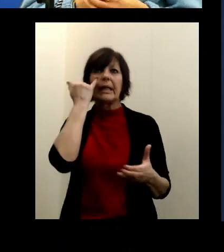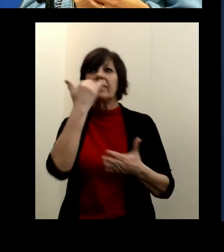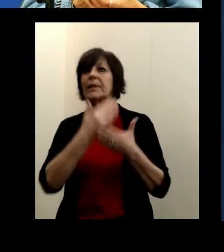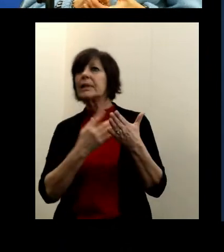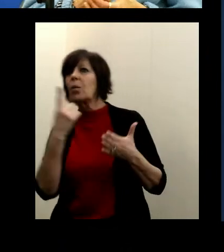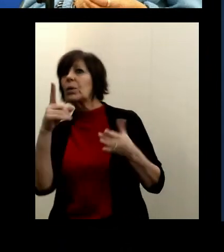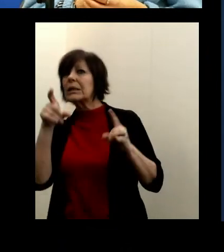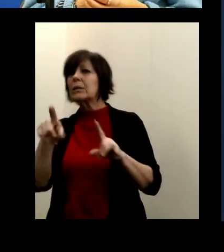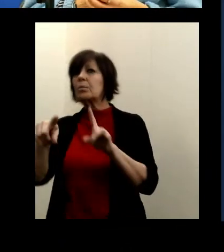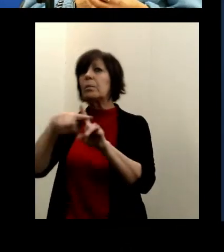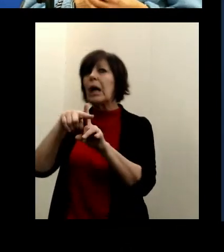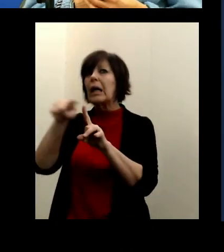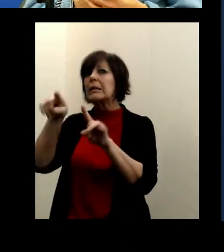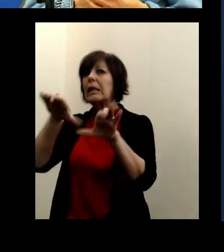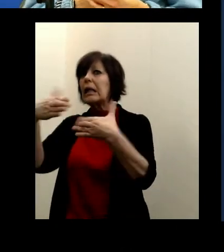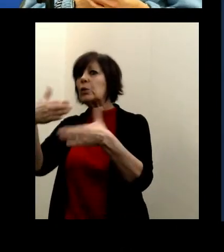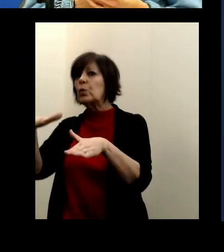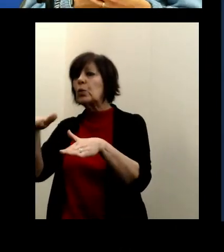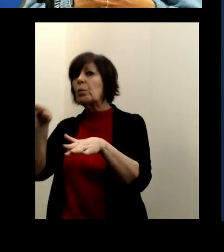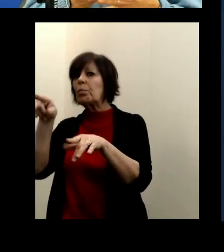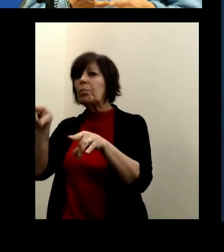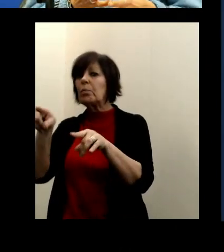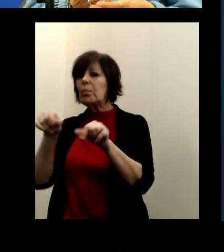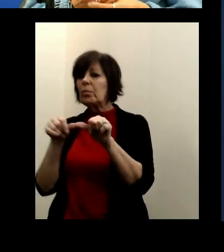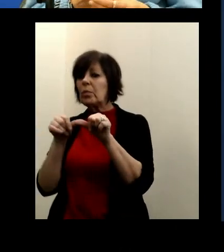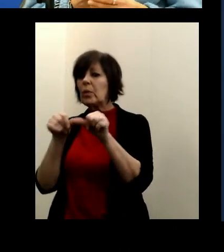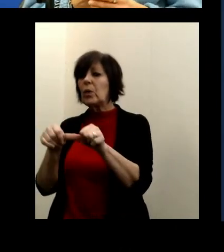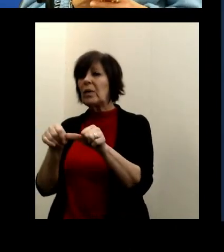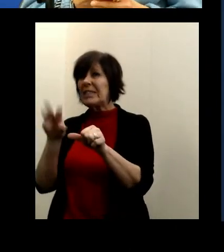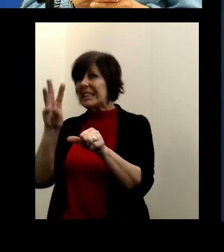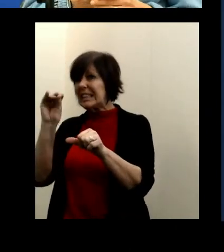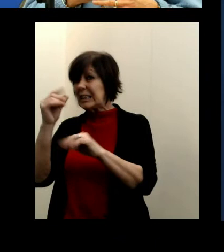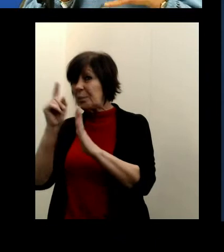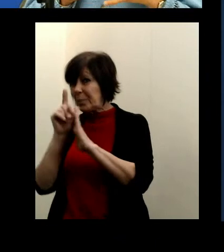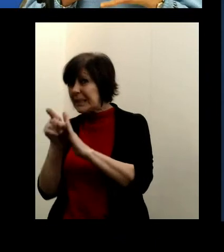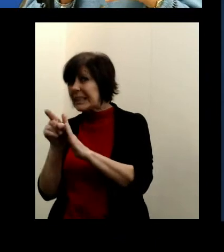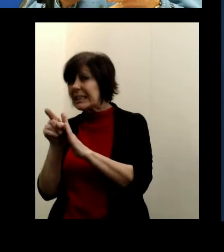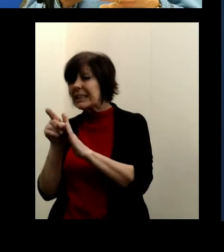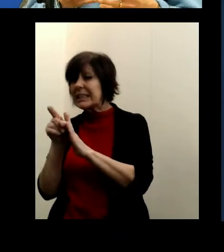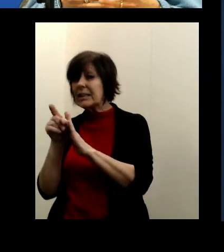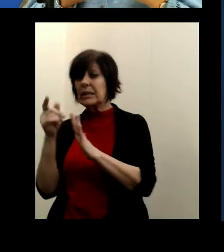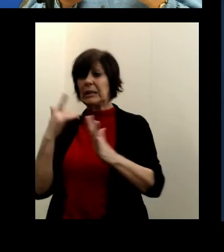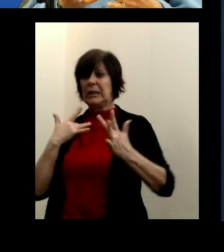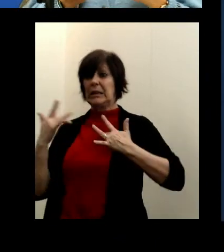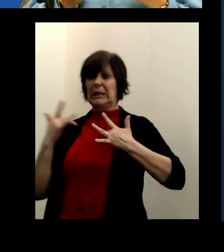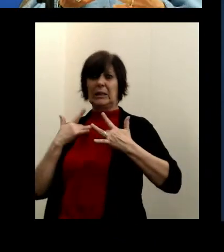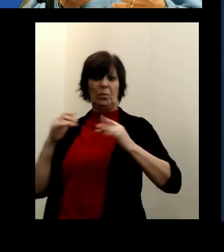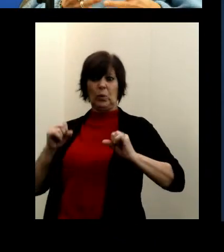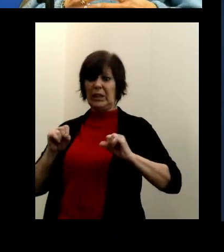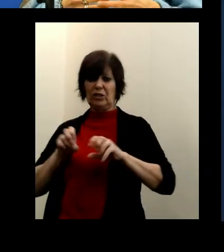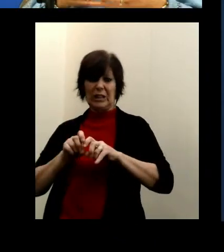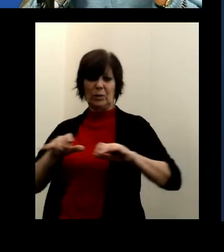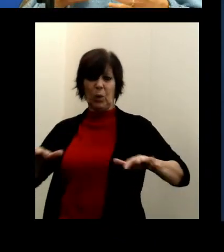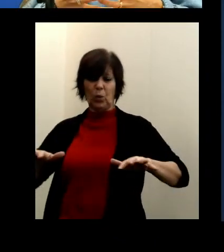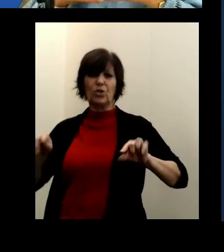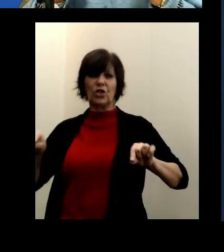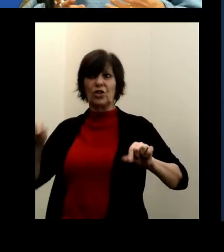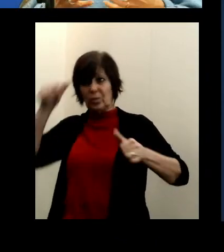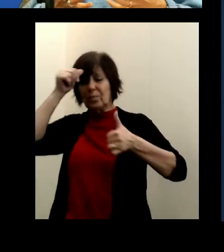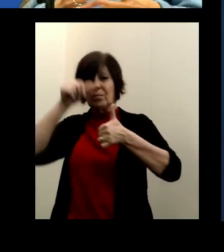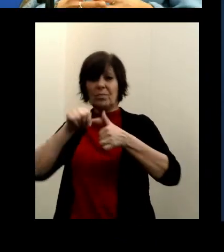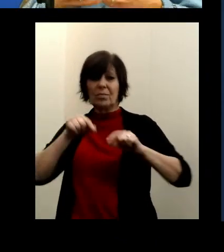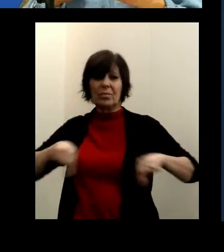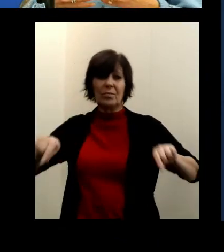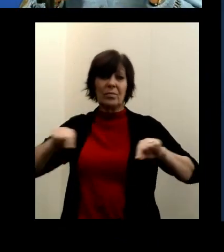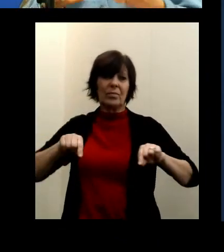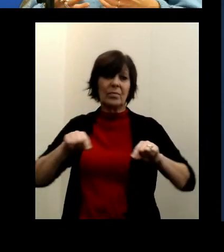somebody who tested positive in a classroom that lasted over 60 minutes, we were concerned about potential exposure and spread within